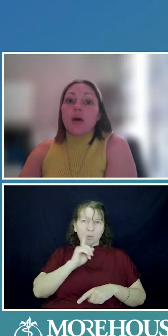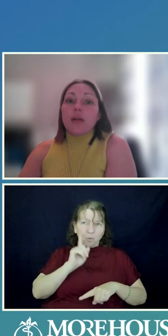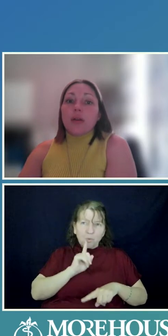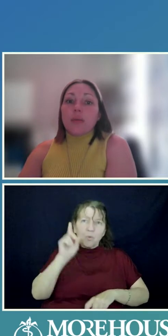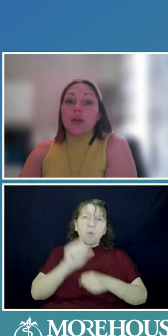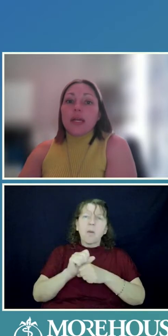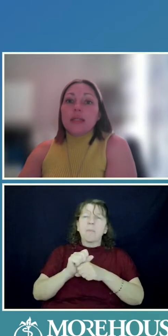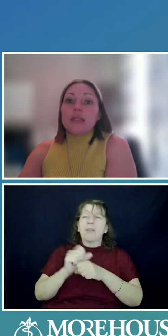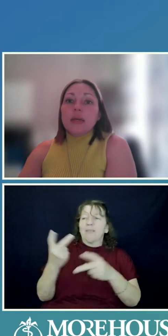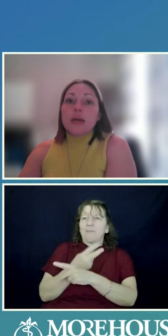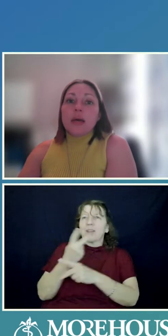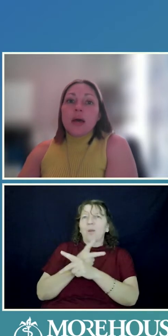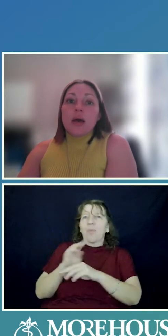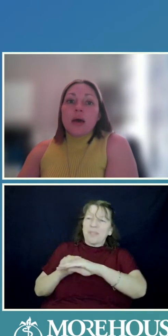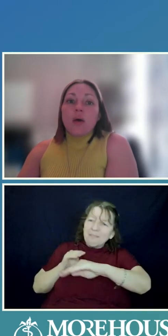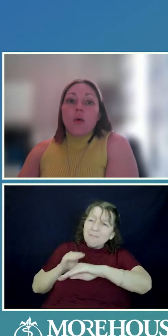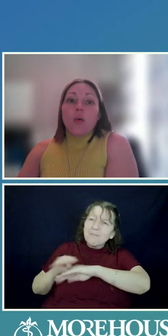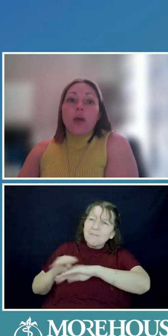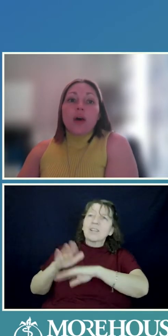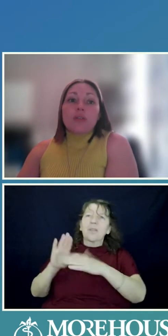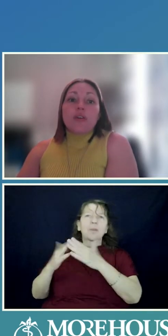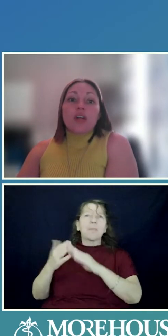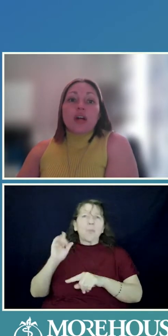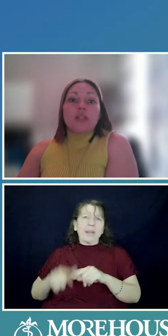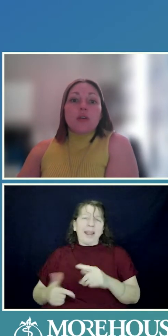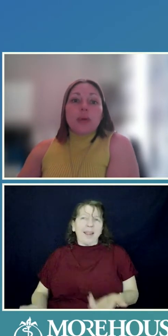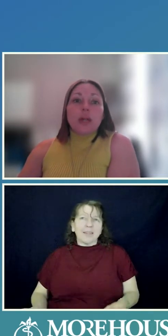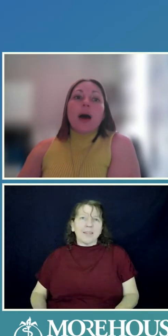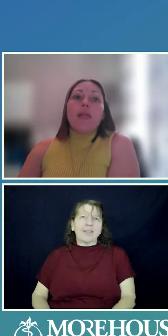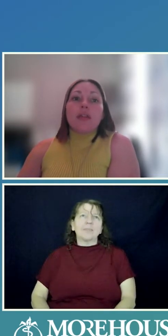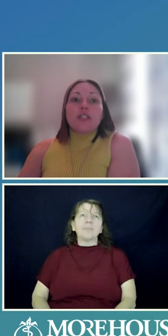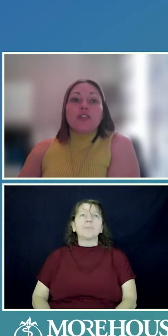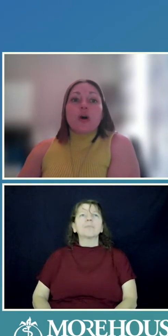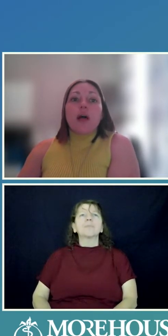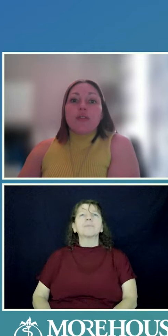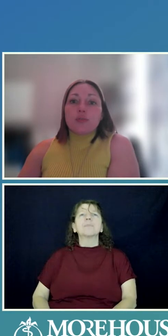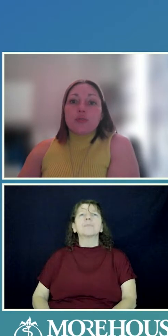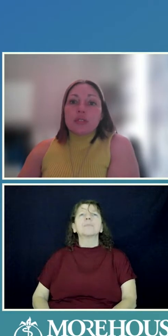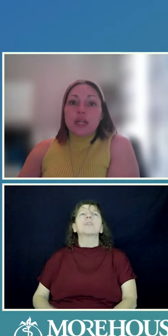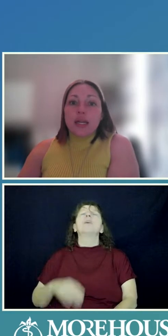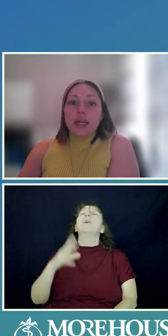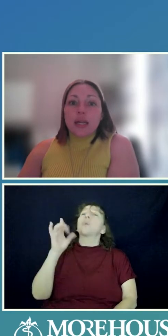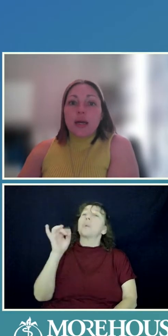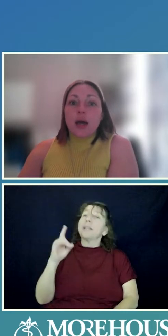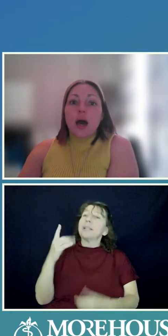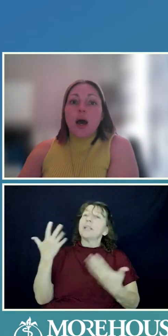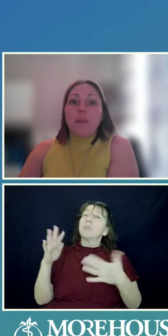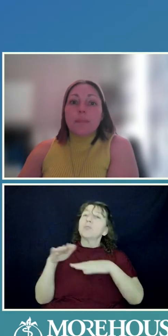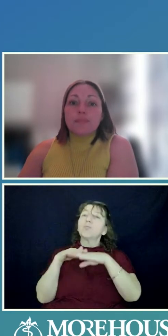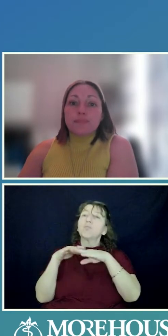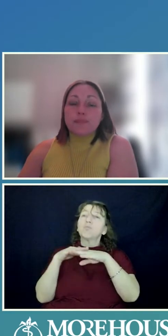pandemic on communities. We also have talked a little bit about the digital health tools study.